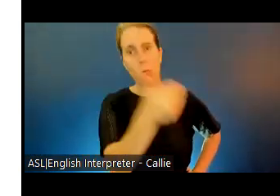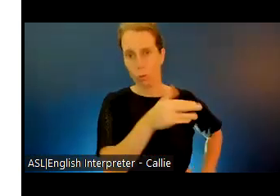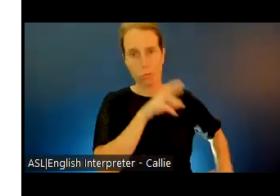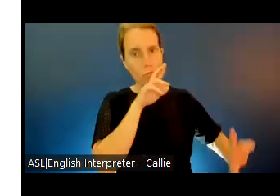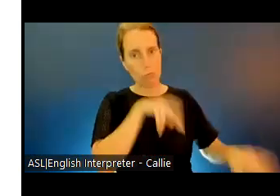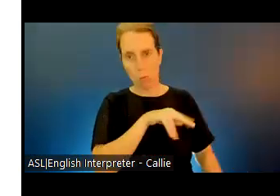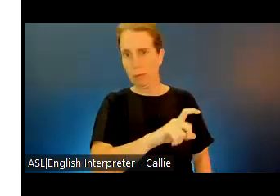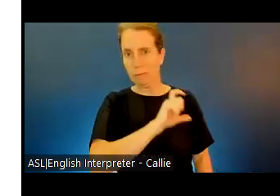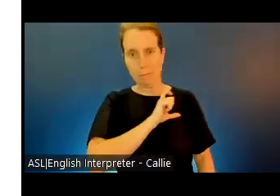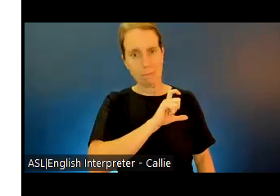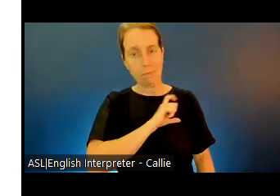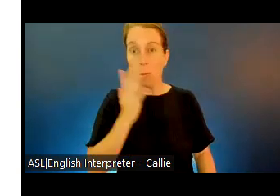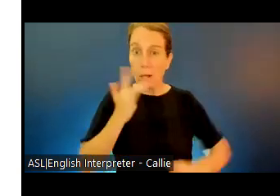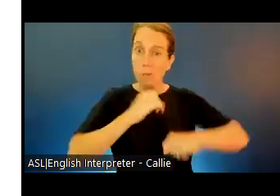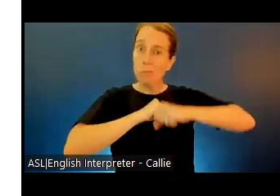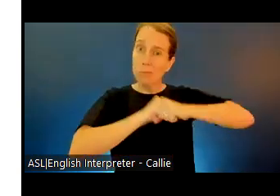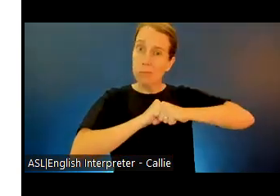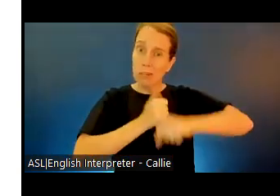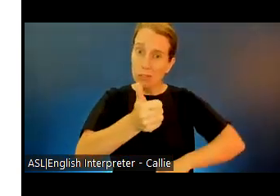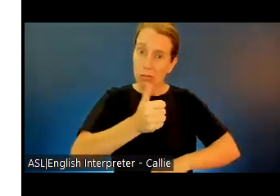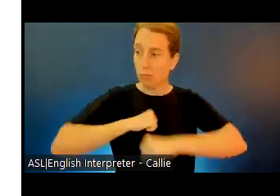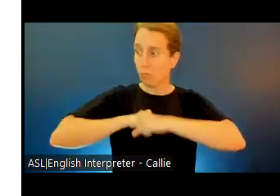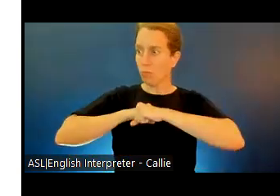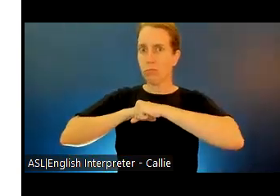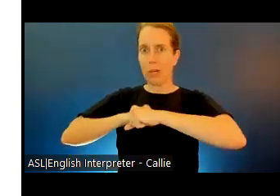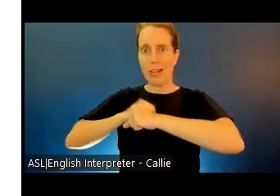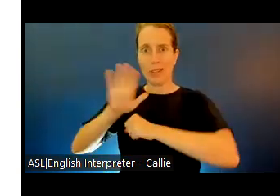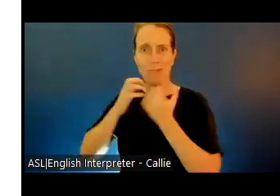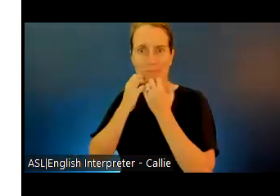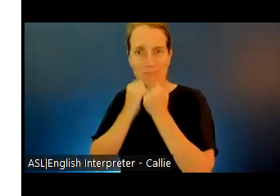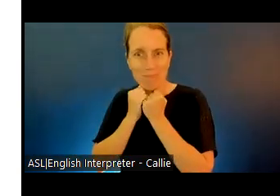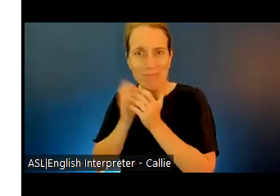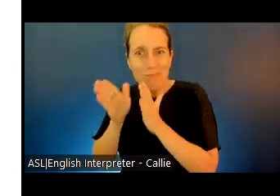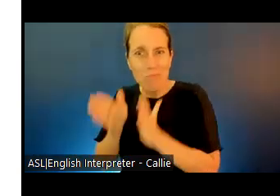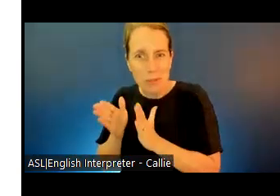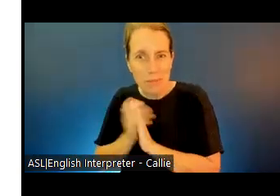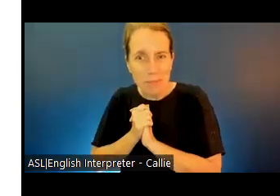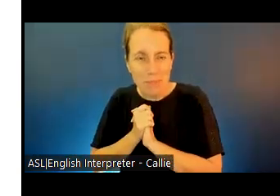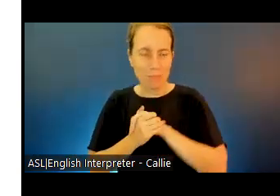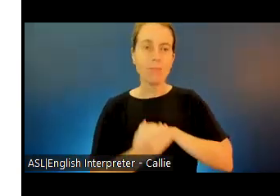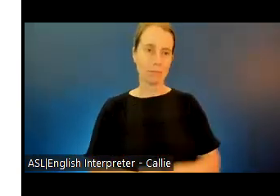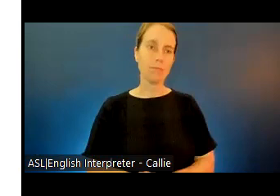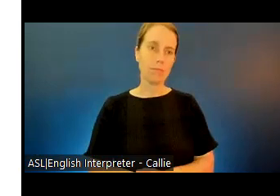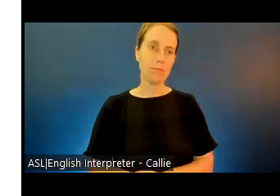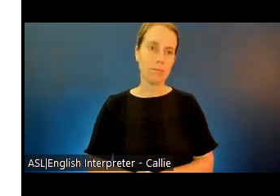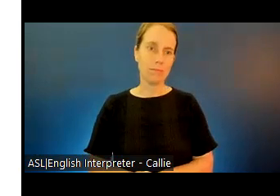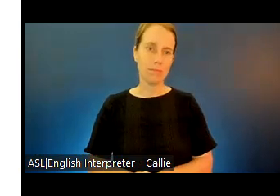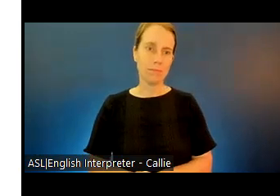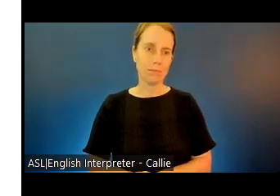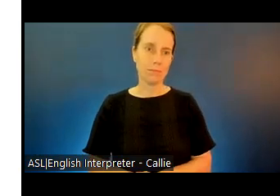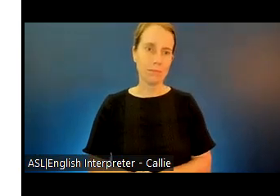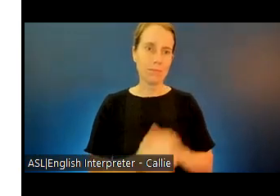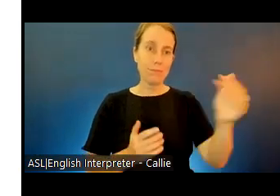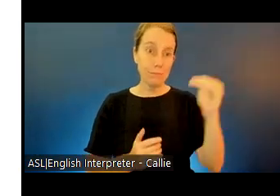are acting to protect yourself or your loved one. Next slide, please. So we're going to go through and talk about